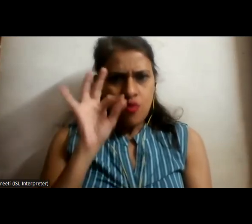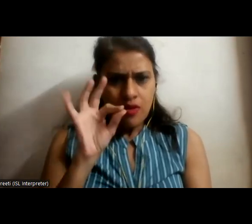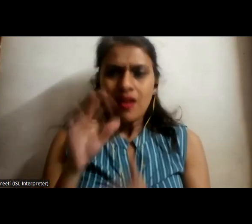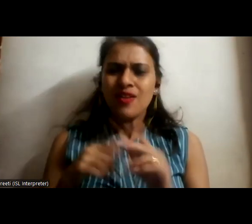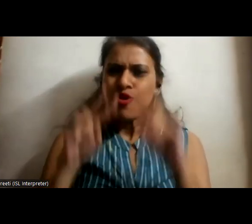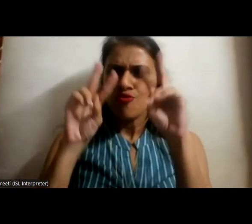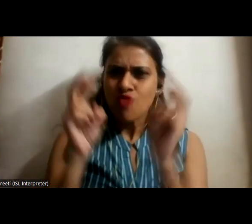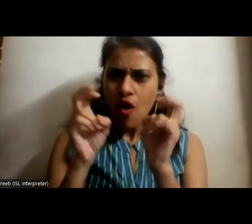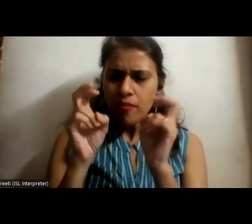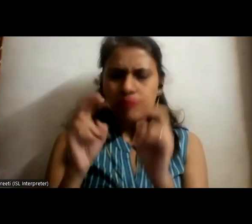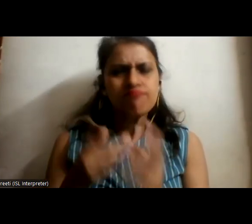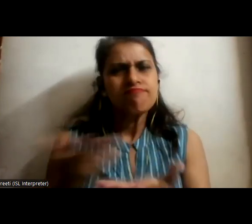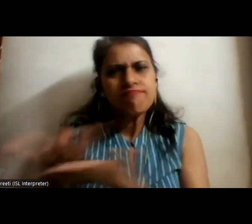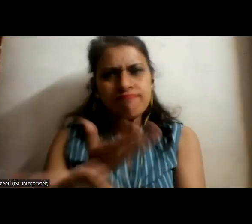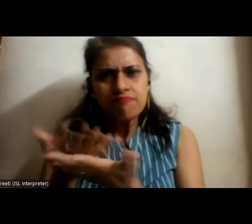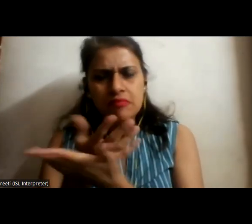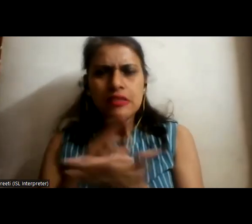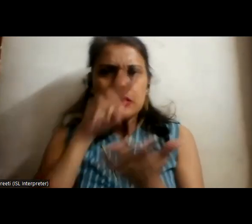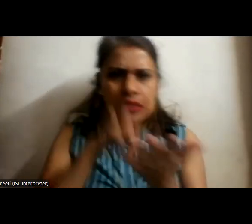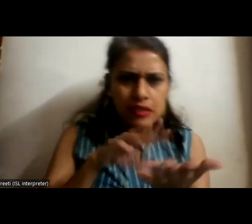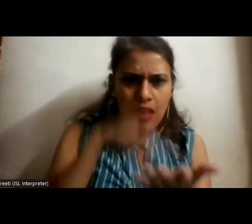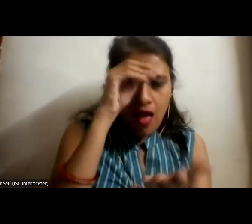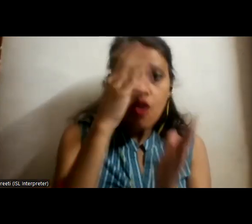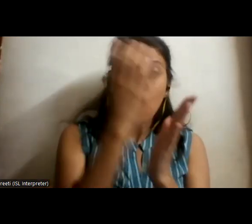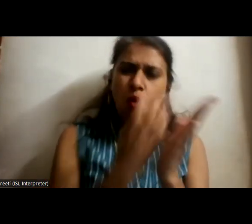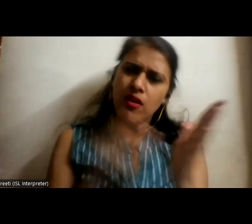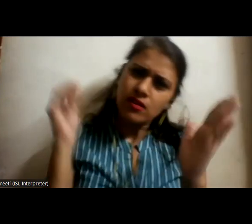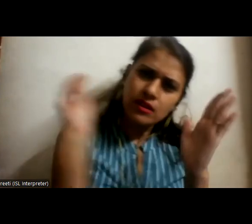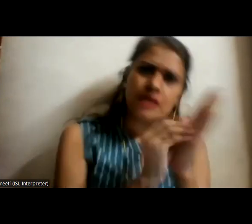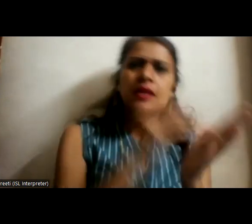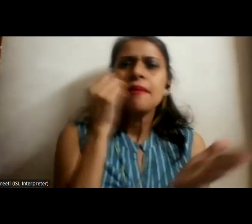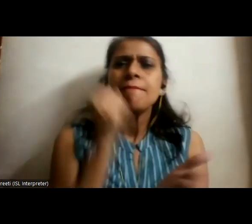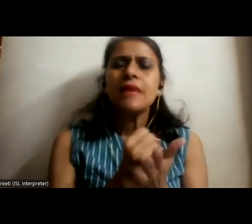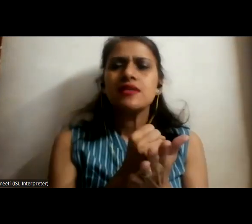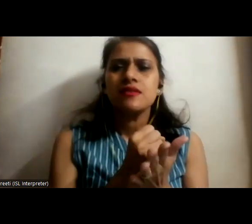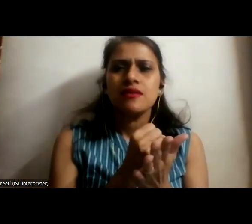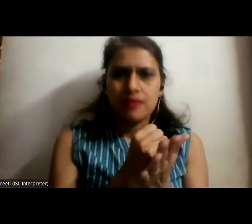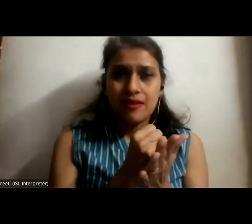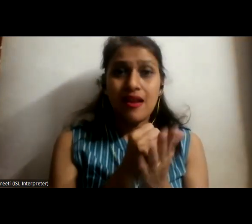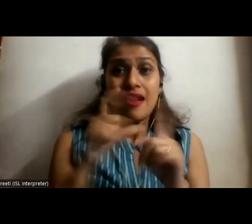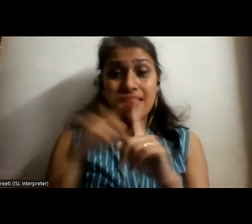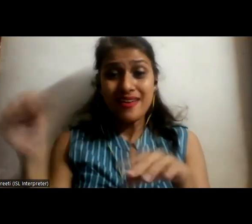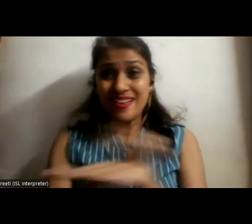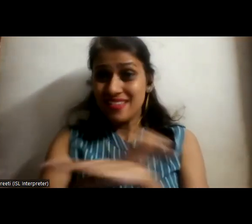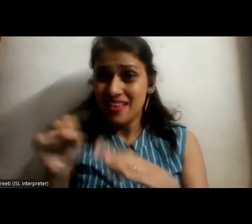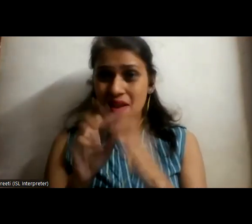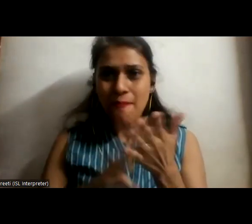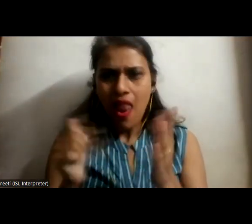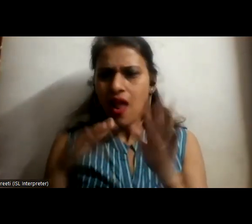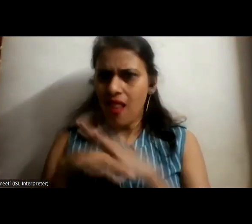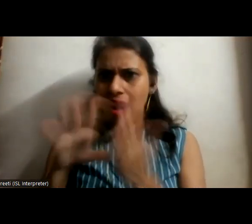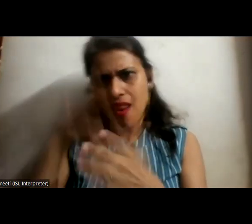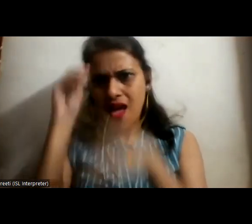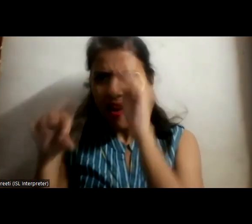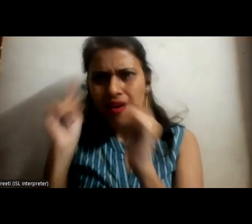of academics. It should be a part of main curriculum. It should be discussed the way we discuss disaster management in our colleges and in our schools. It